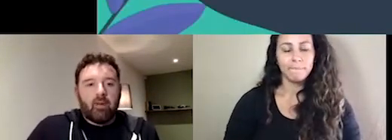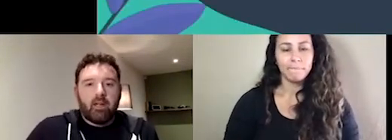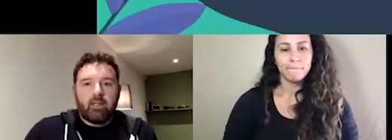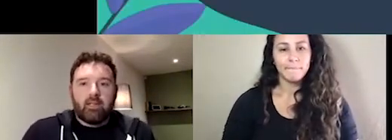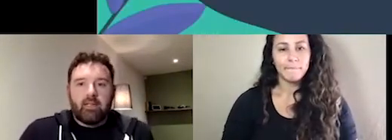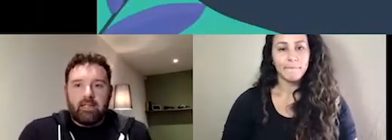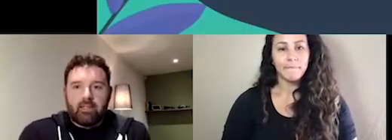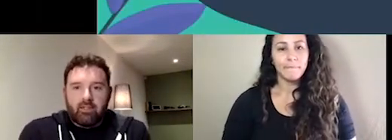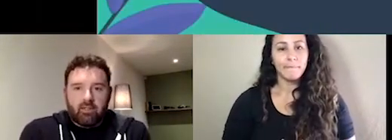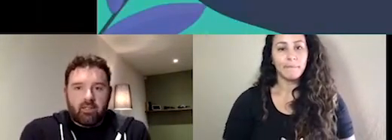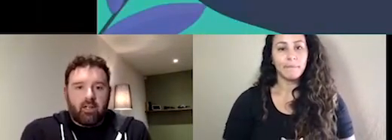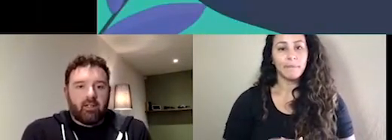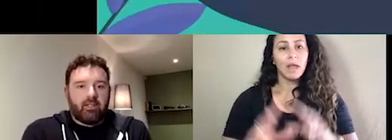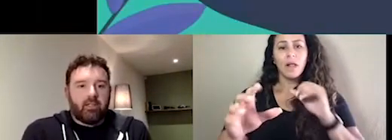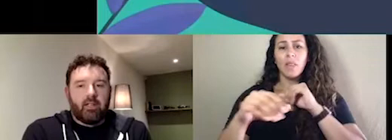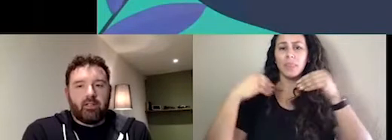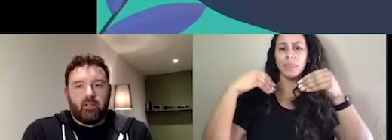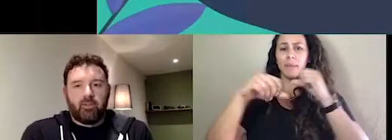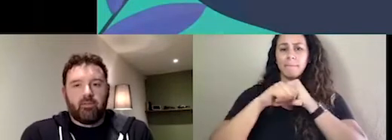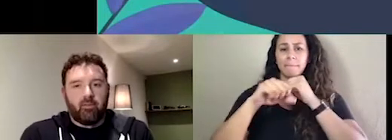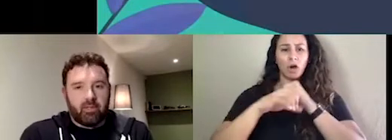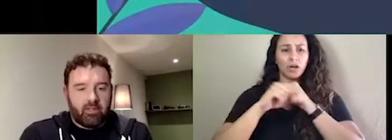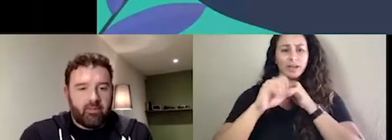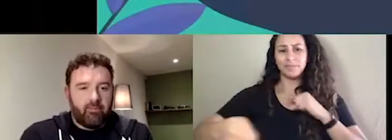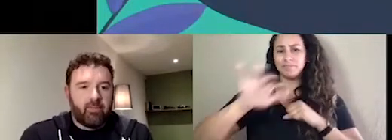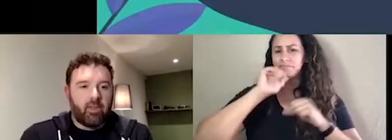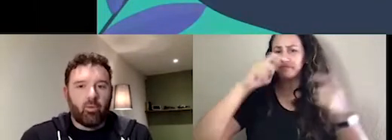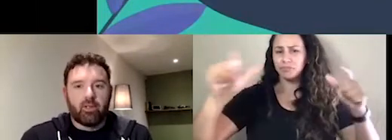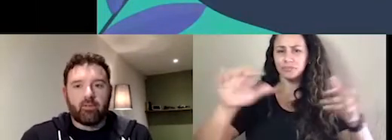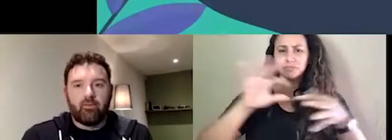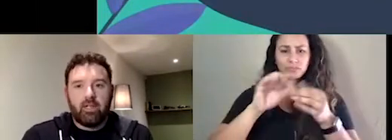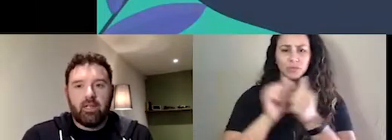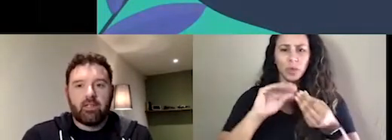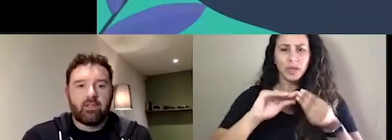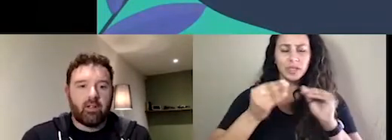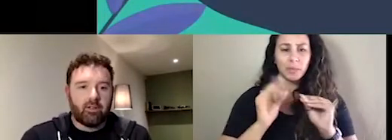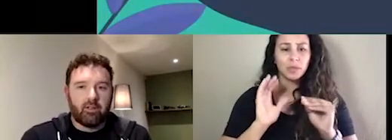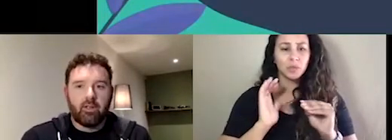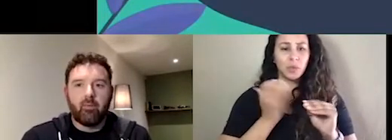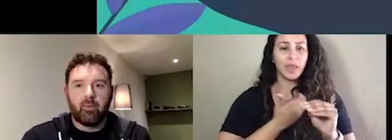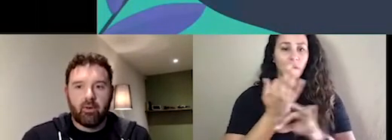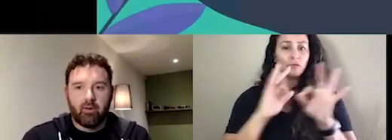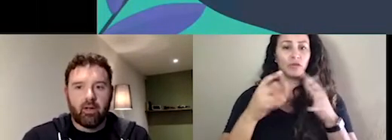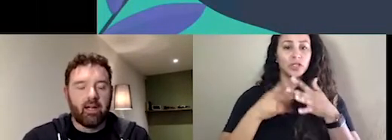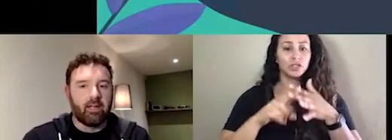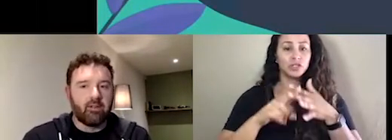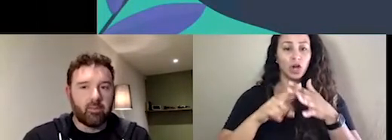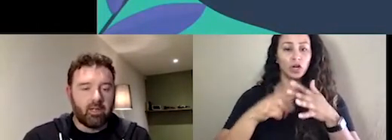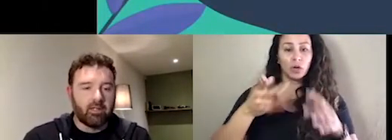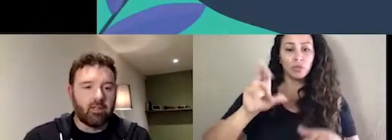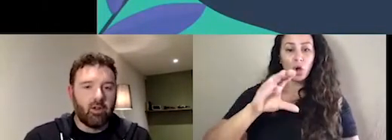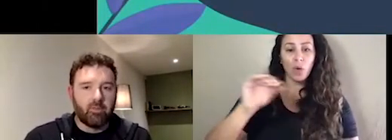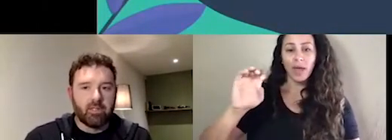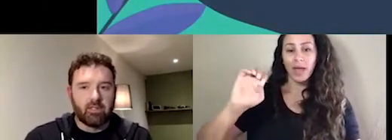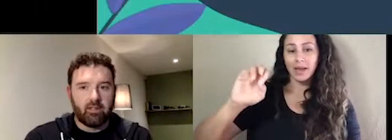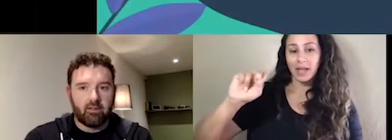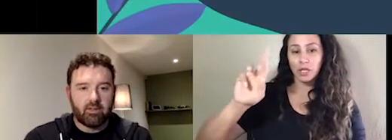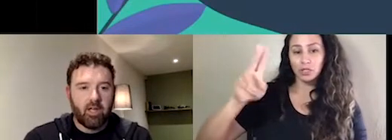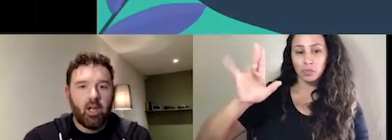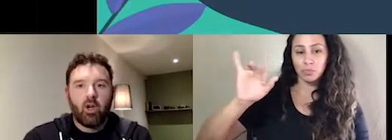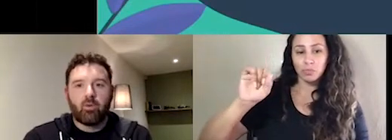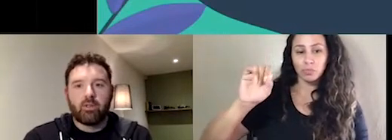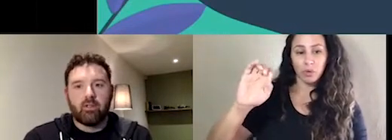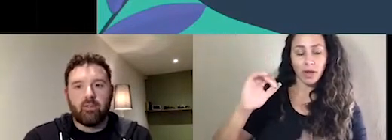The market isn't just large in terms of numbers. With our free starter, pro, and enterprise hubs and